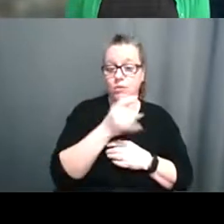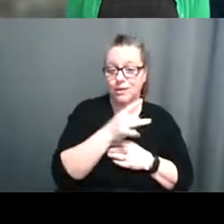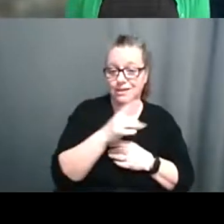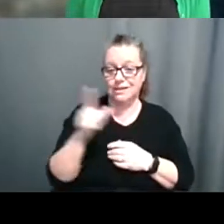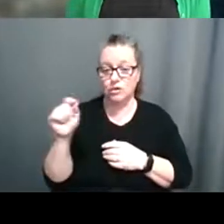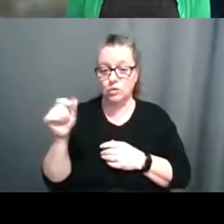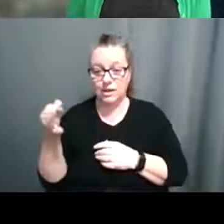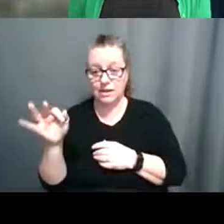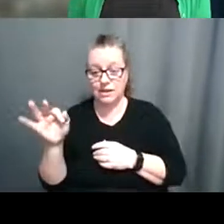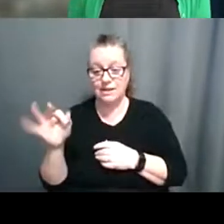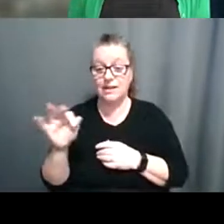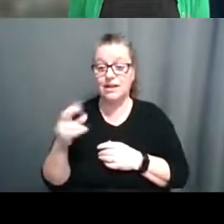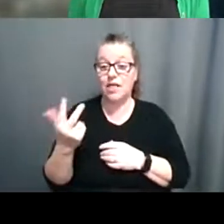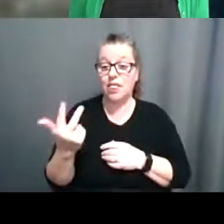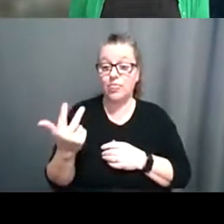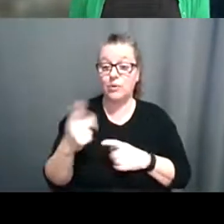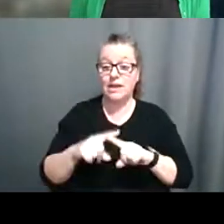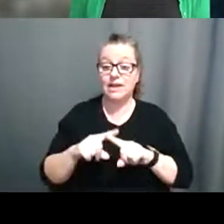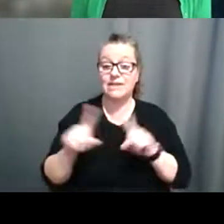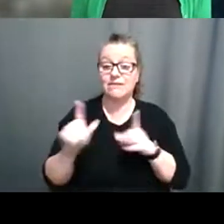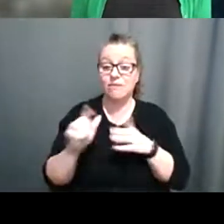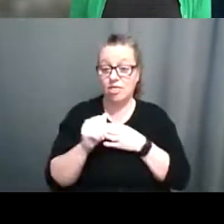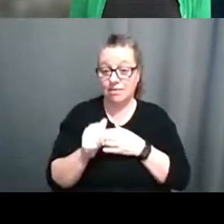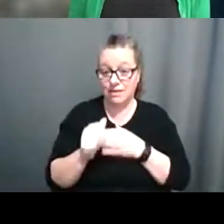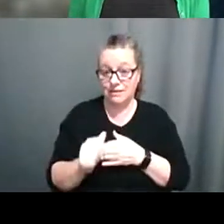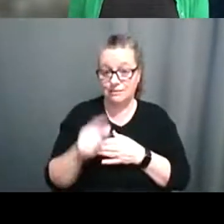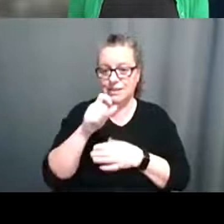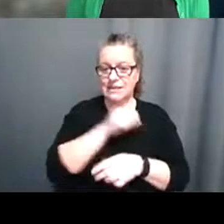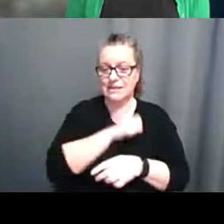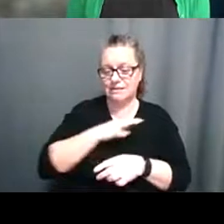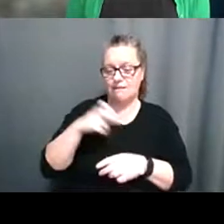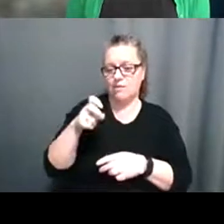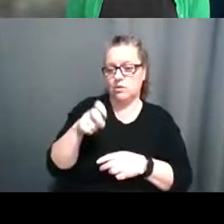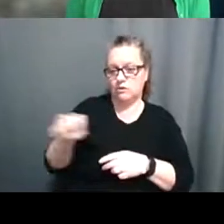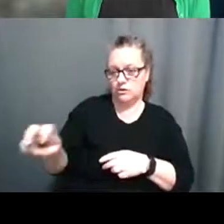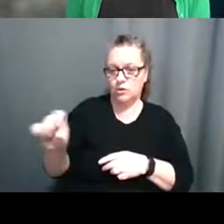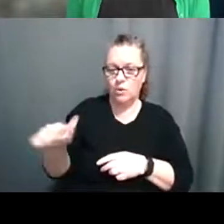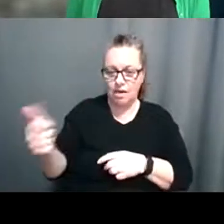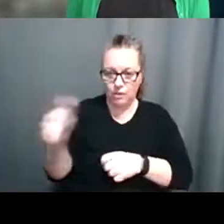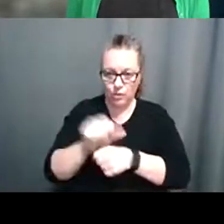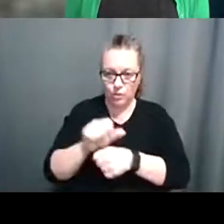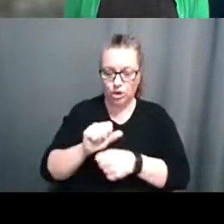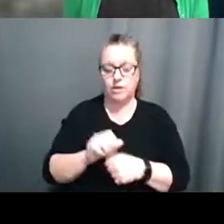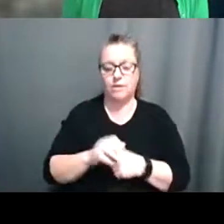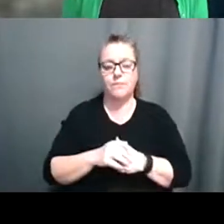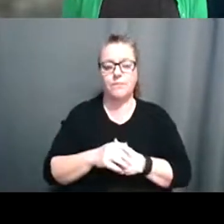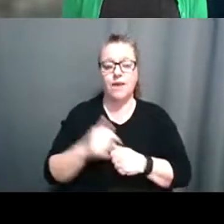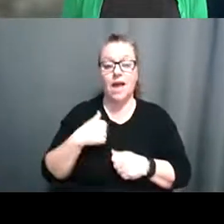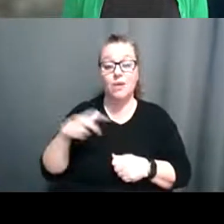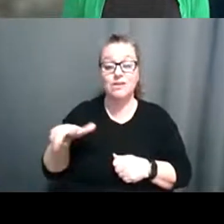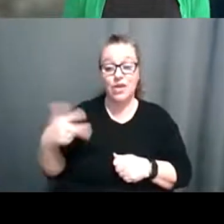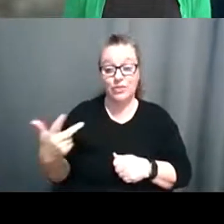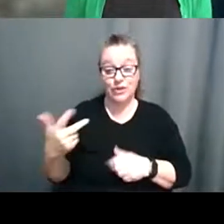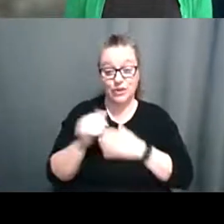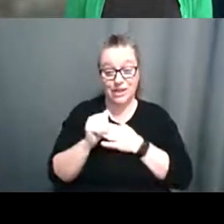different leads due to staff being transitioned to other work and job changes. I was the 3rd lead on